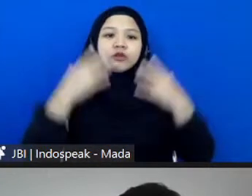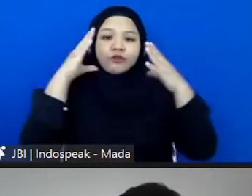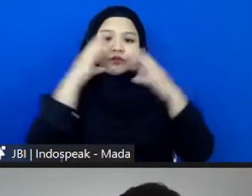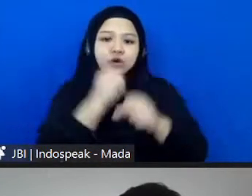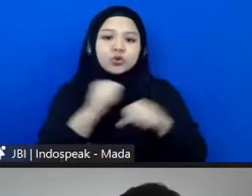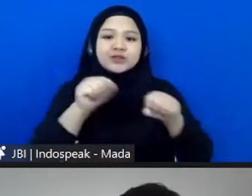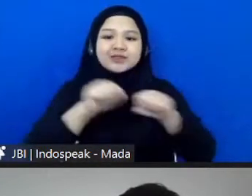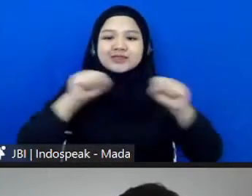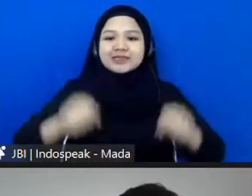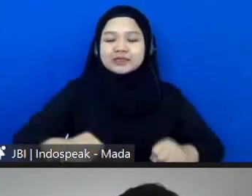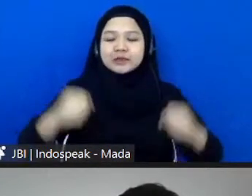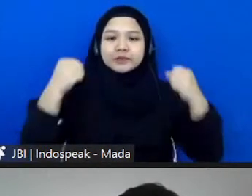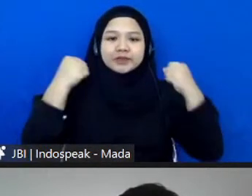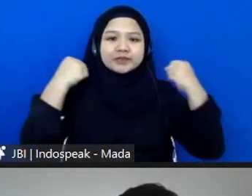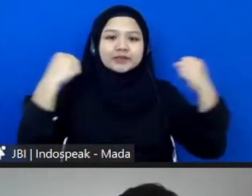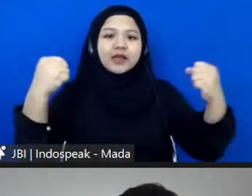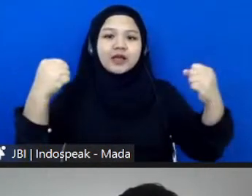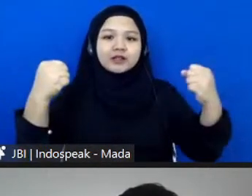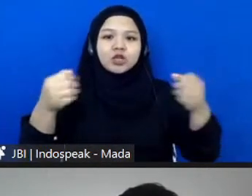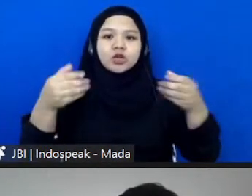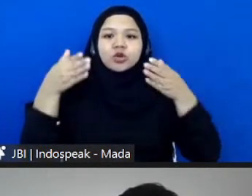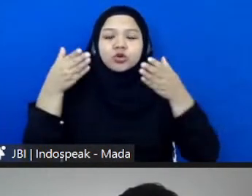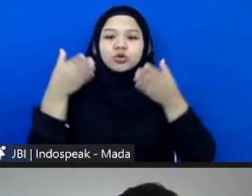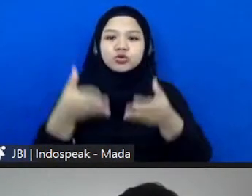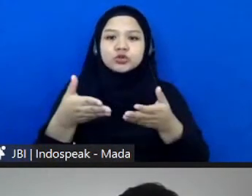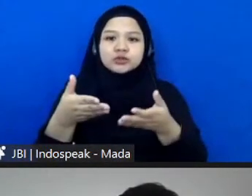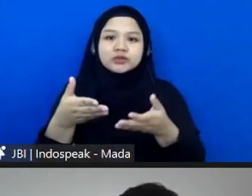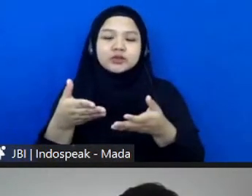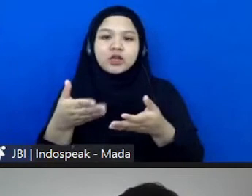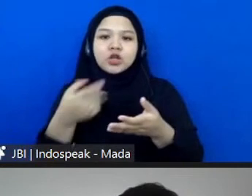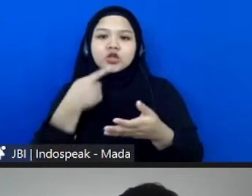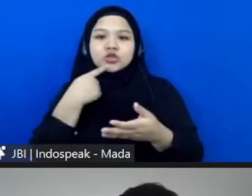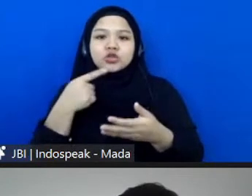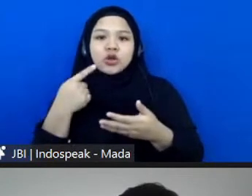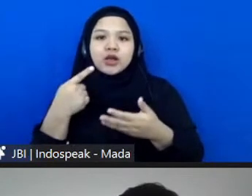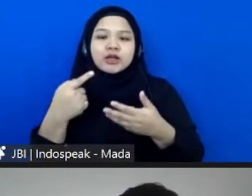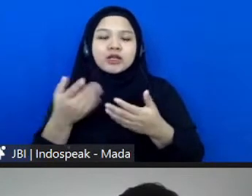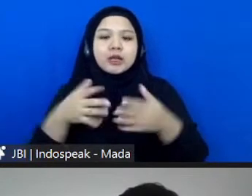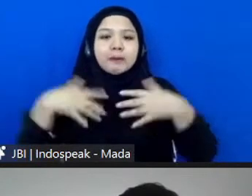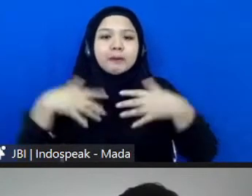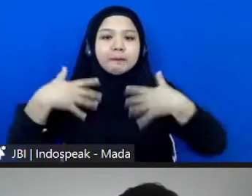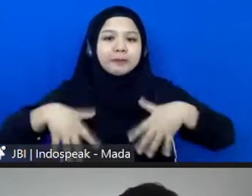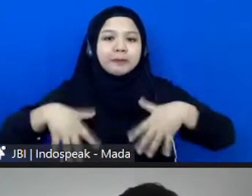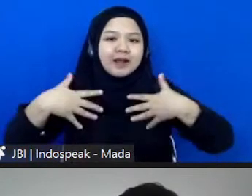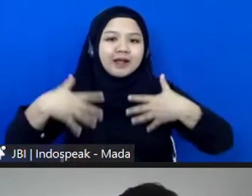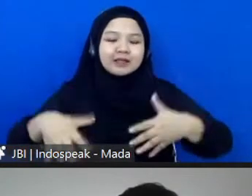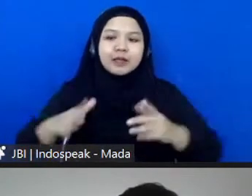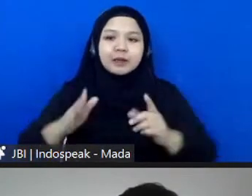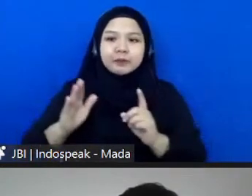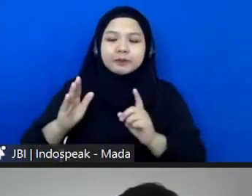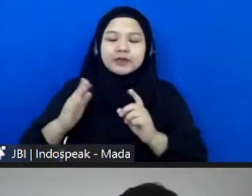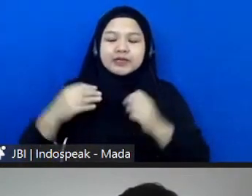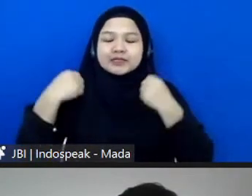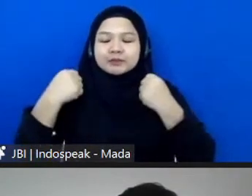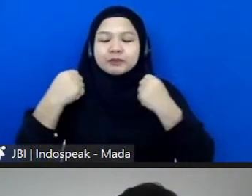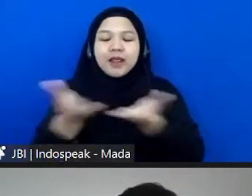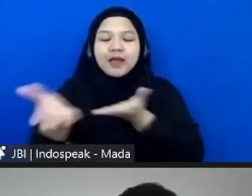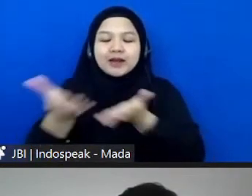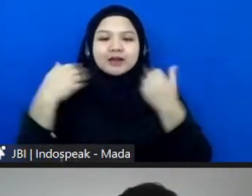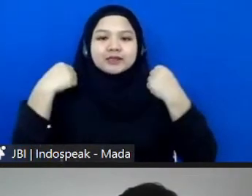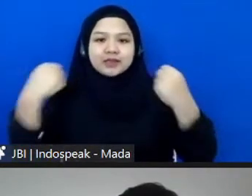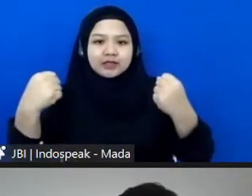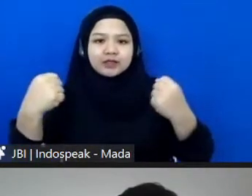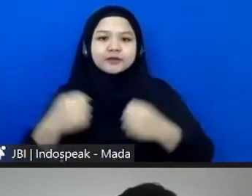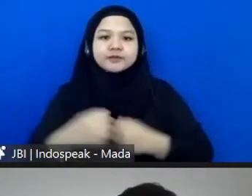systems, particularly the social and political dimensions of health system practices. Secondly, Professor Adi